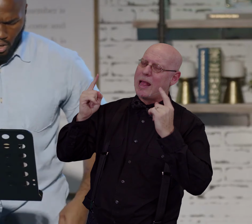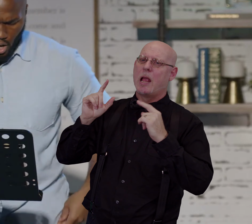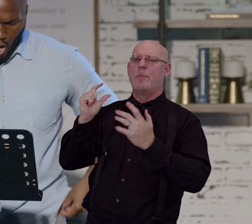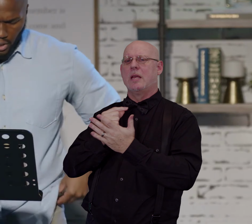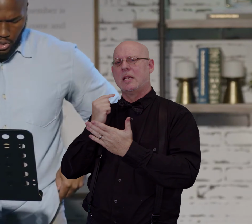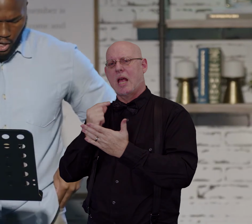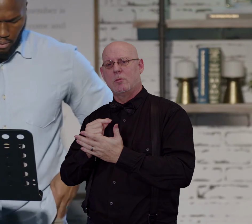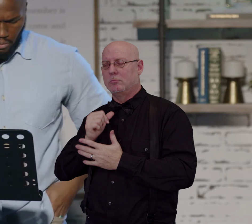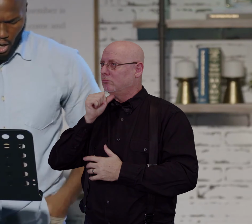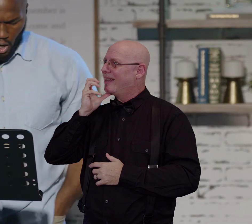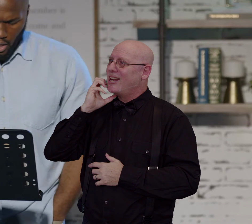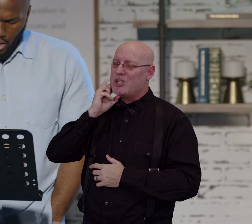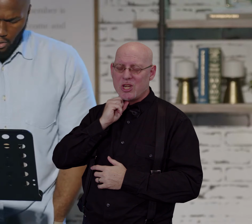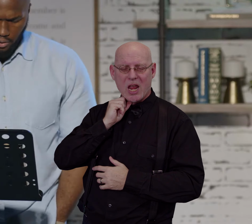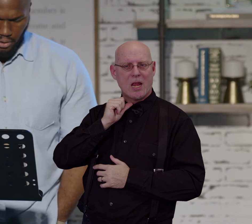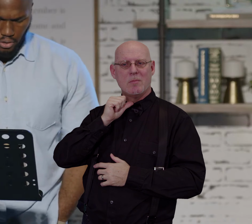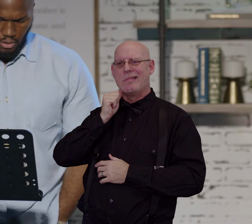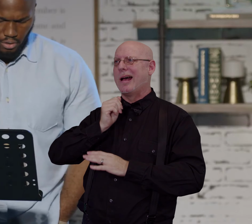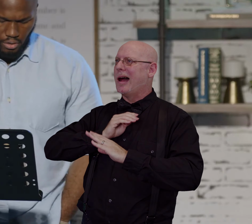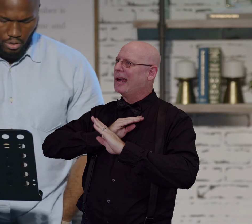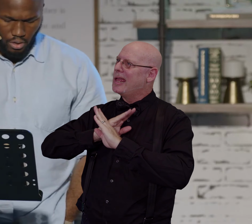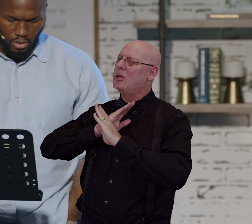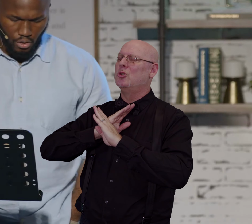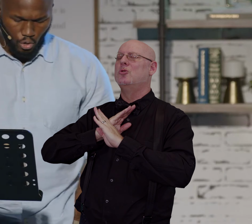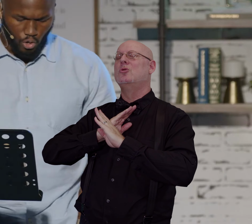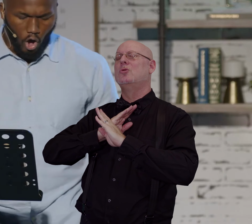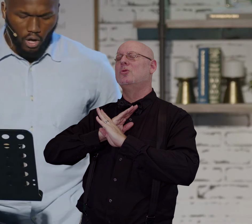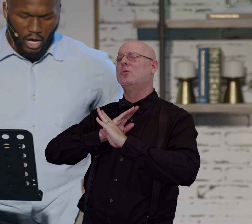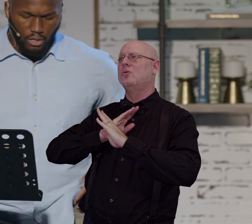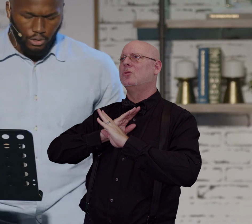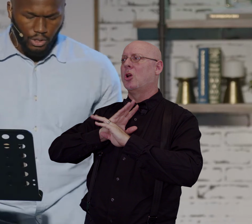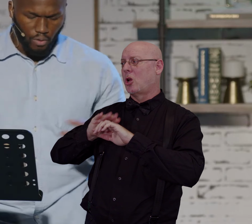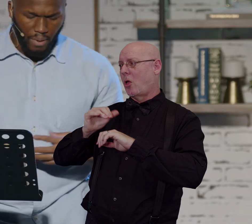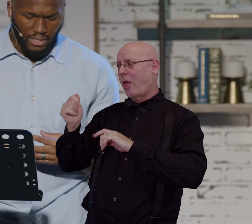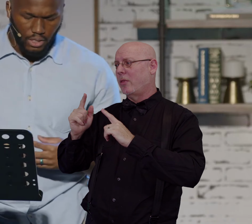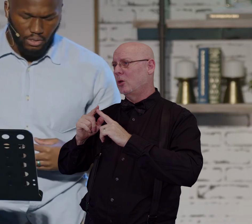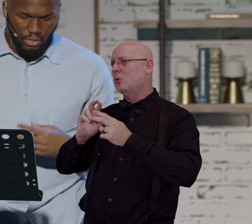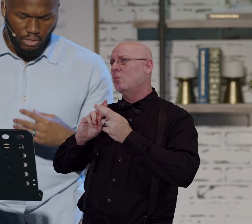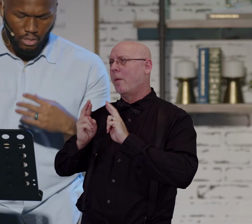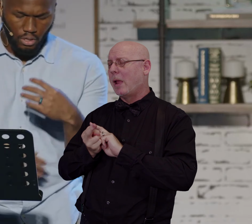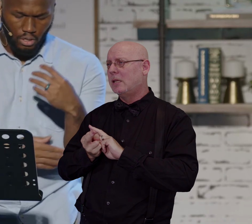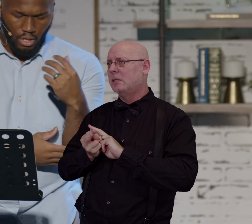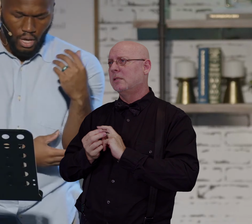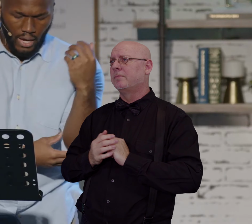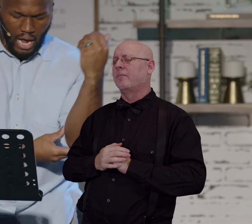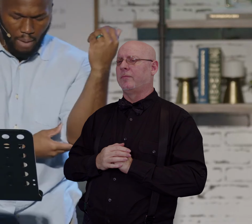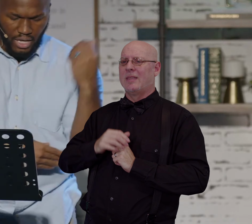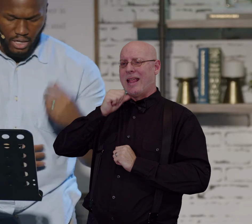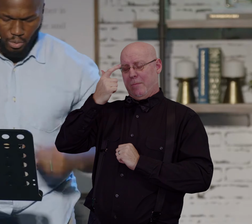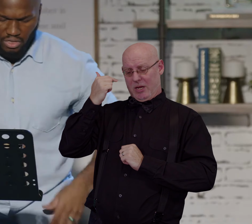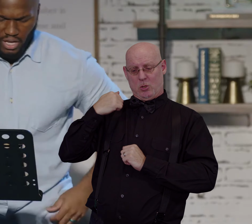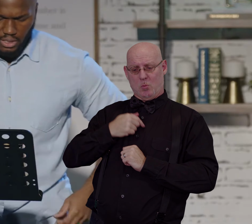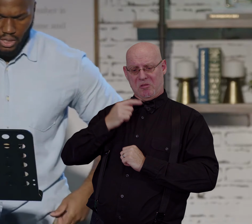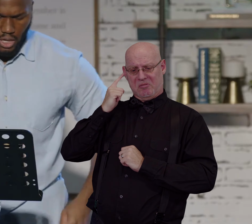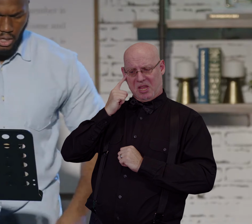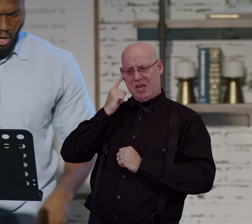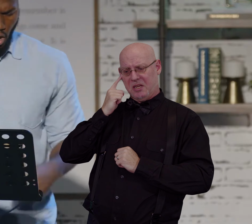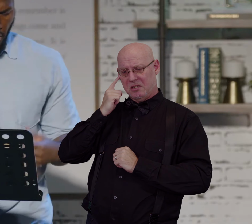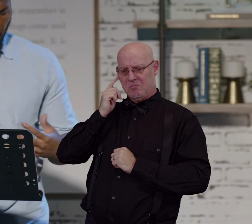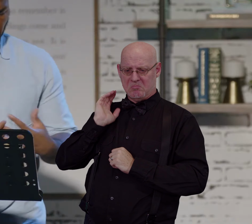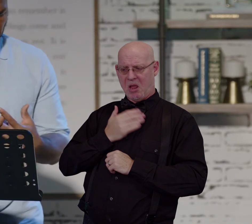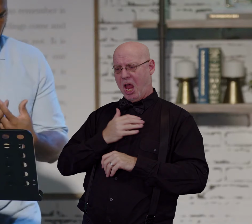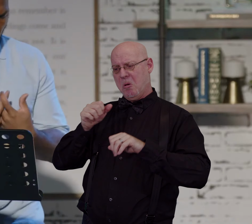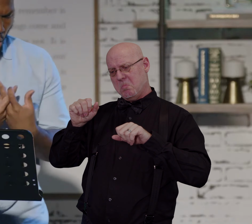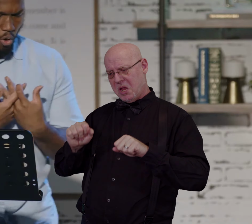gospel unashamed, unhindered, who call others to repentance, and not because we think it's in